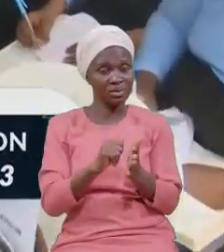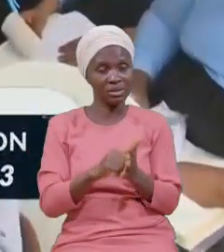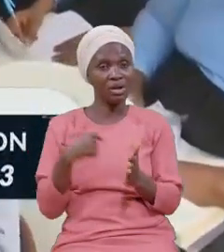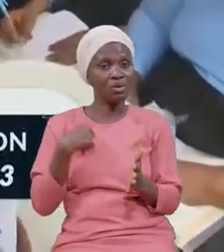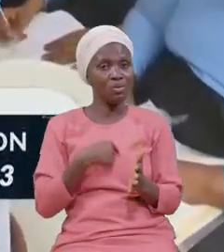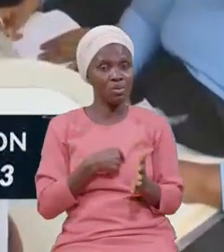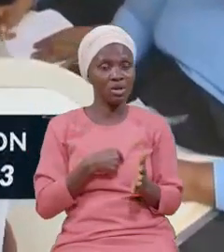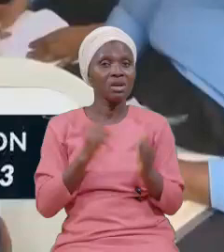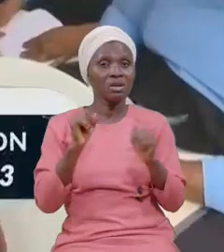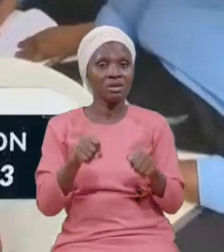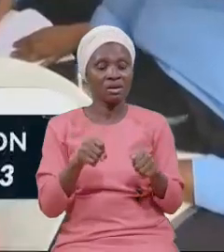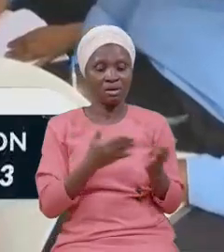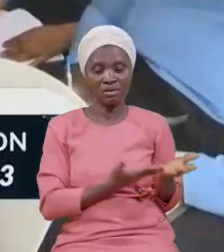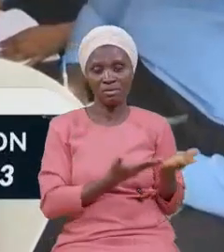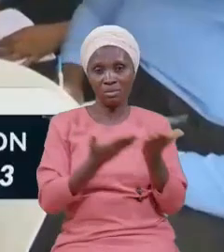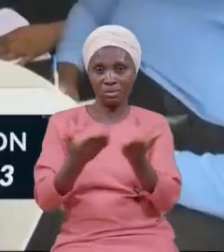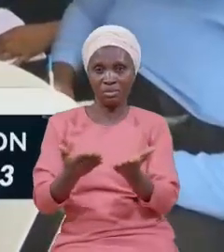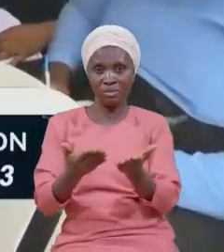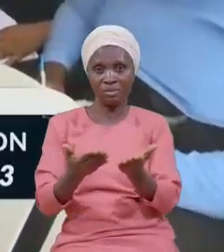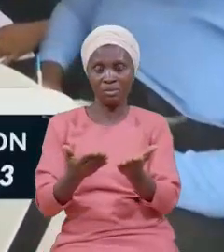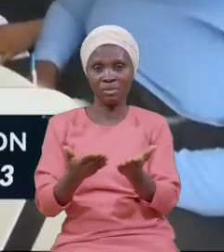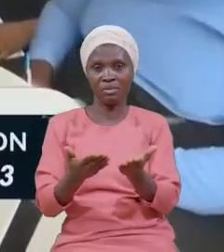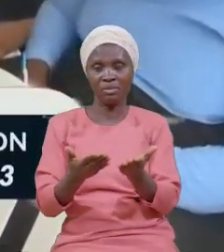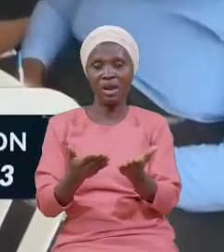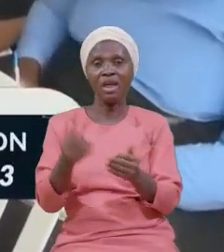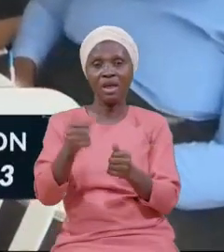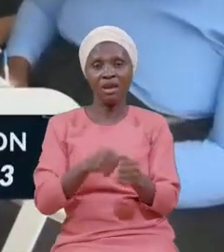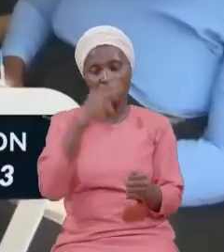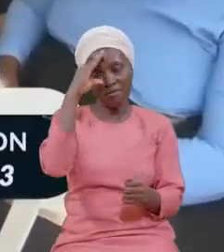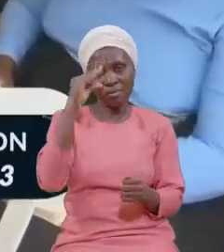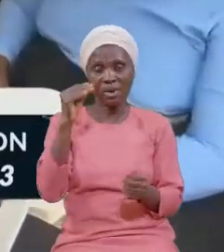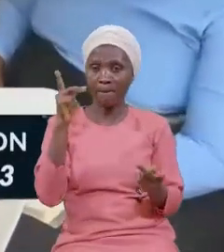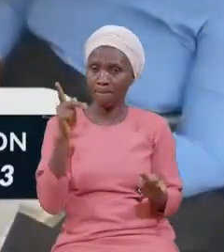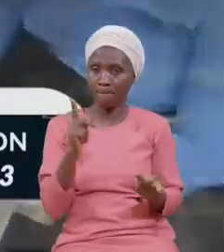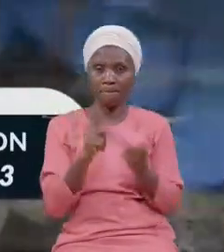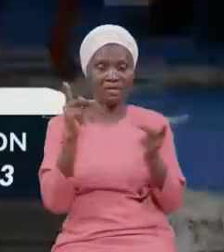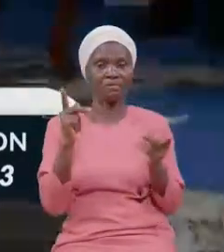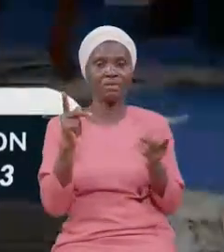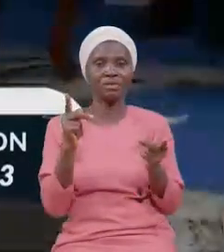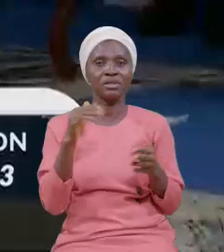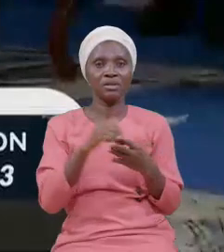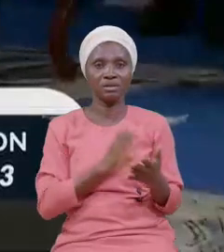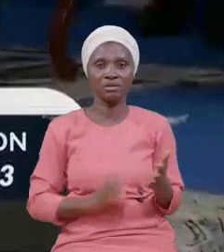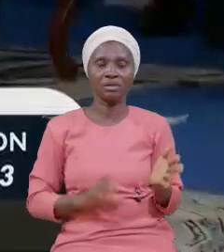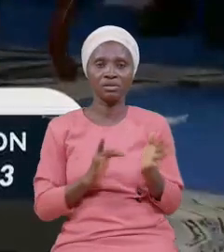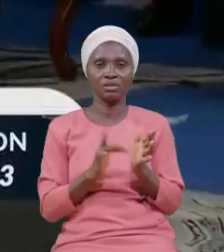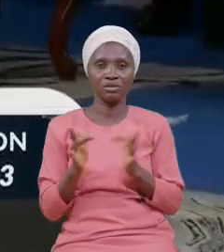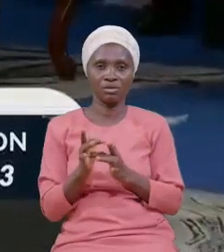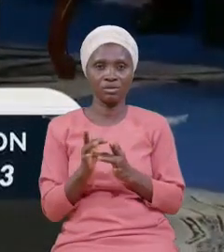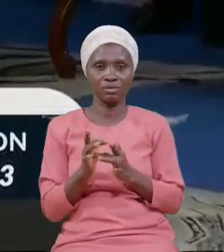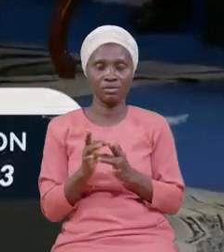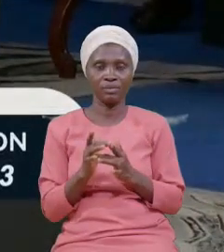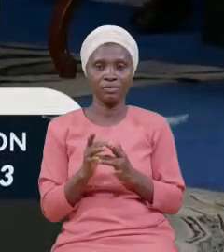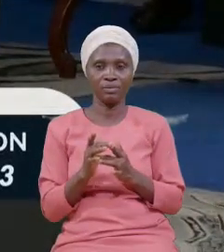present every man perfect in Christ Jesus. And the only hope